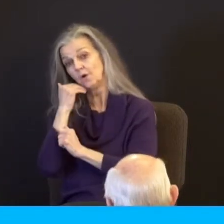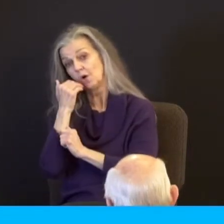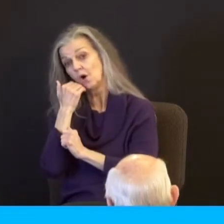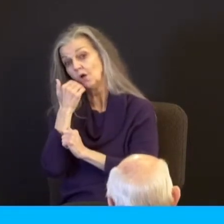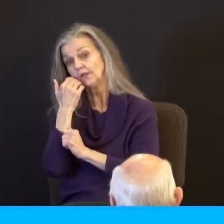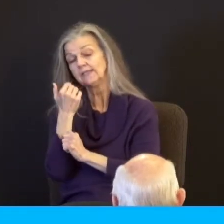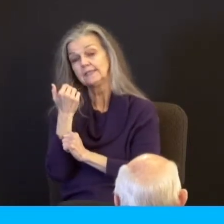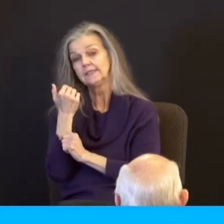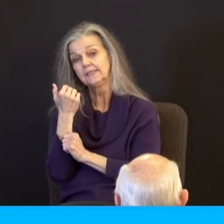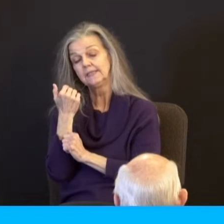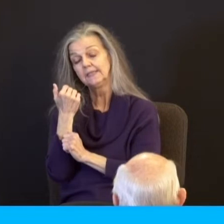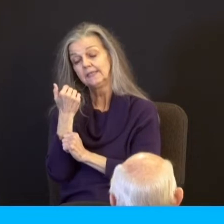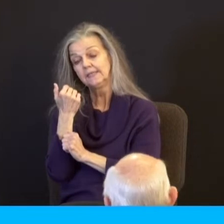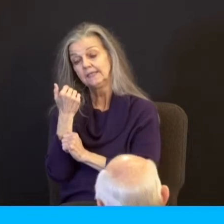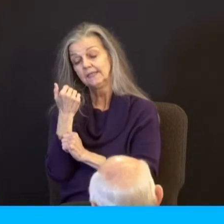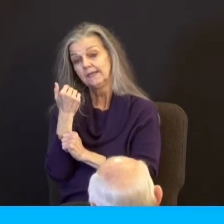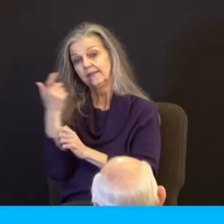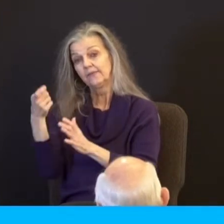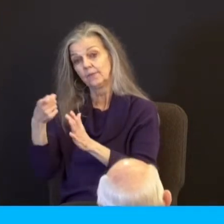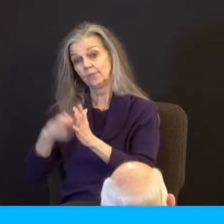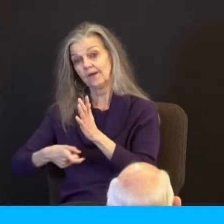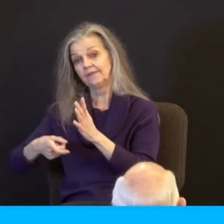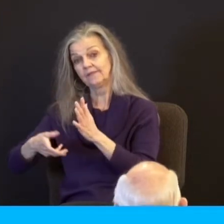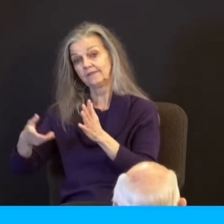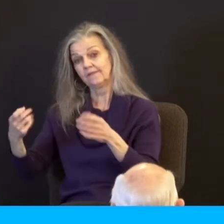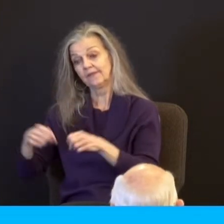by Irwin in his commentary that the price or the exchange would